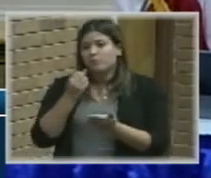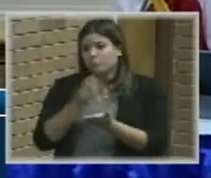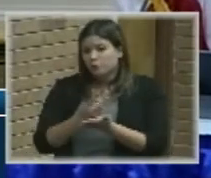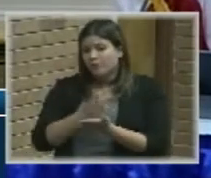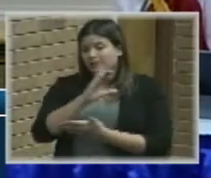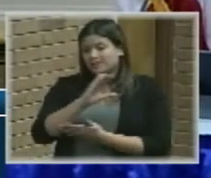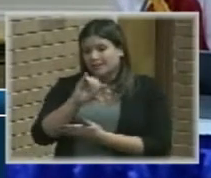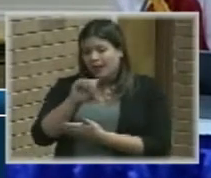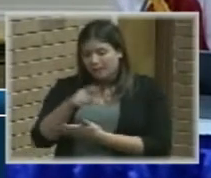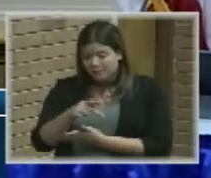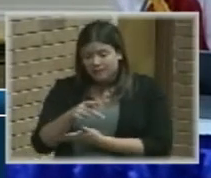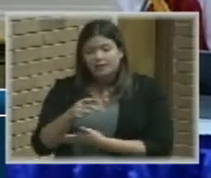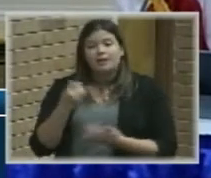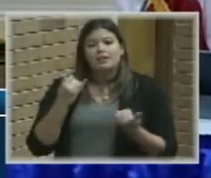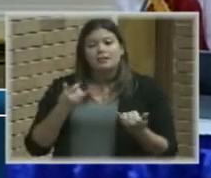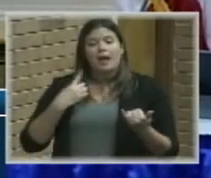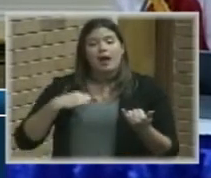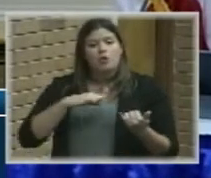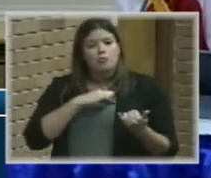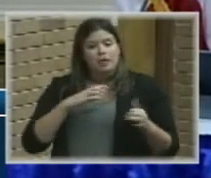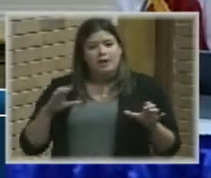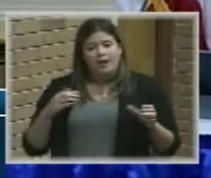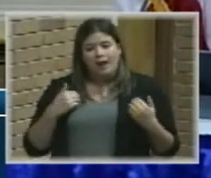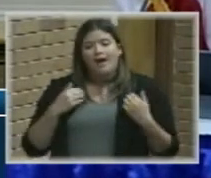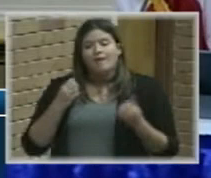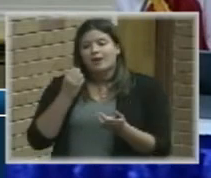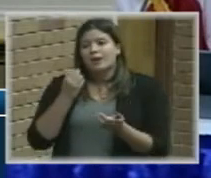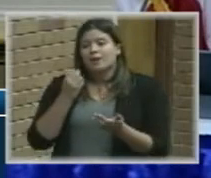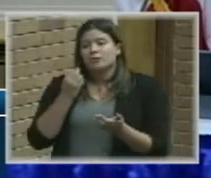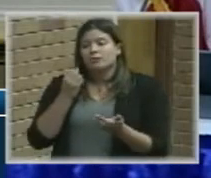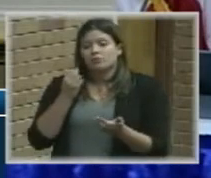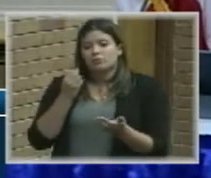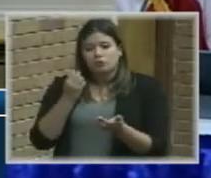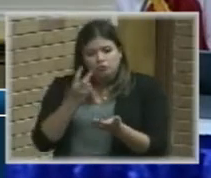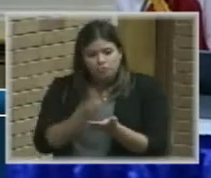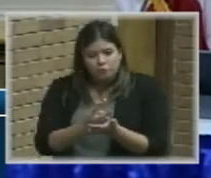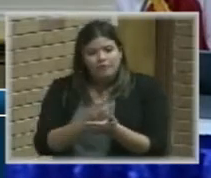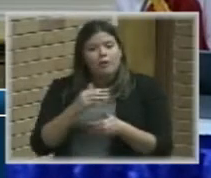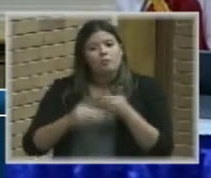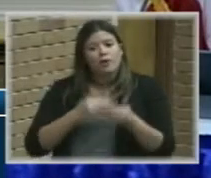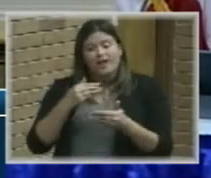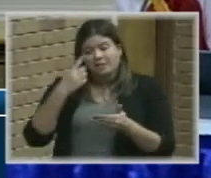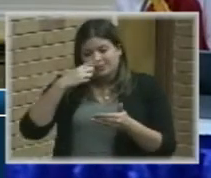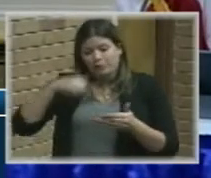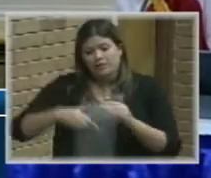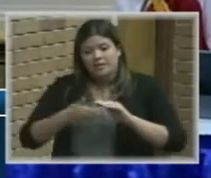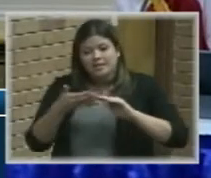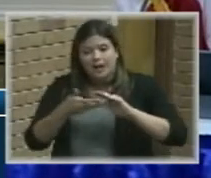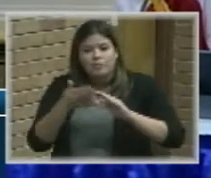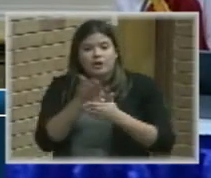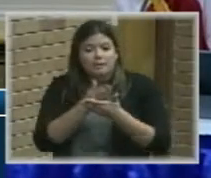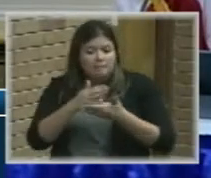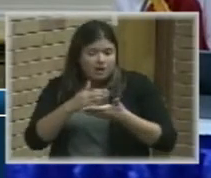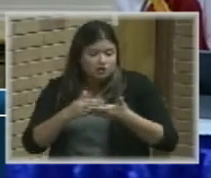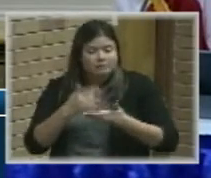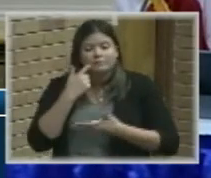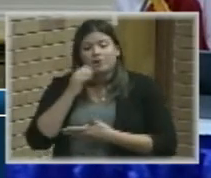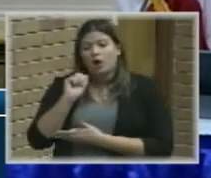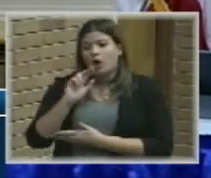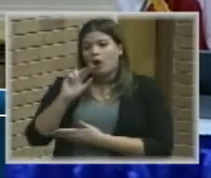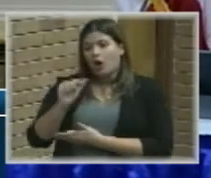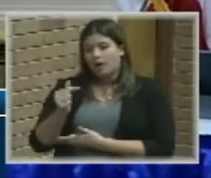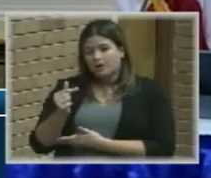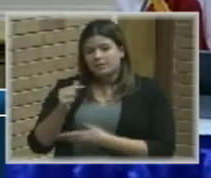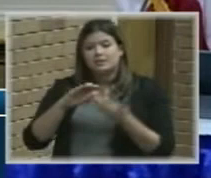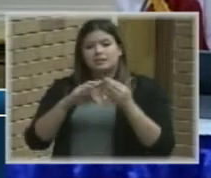and transparent approval process for this operating budget. In August, the town board held 2 workshops